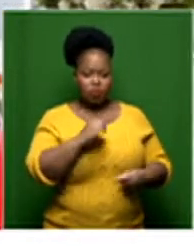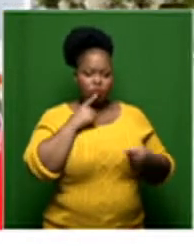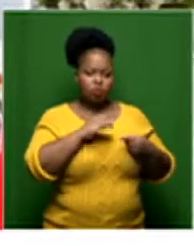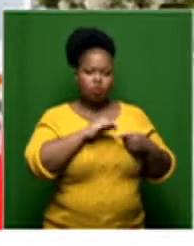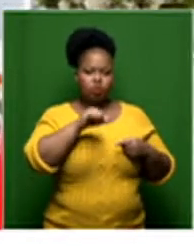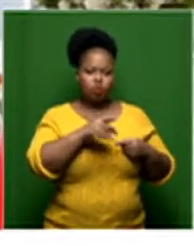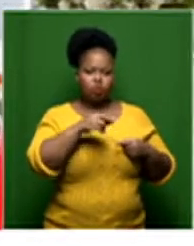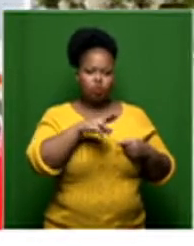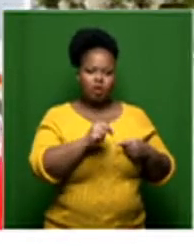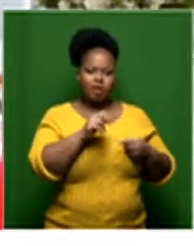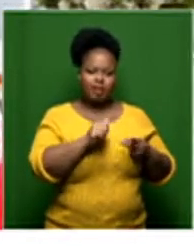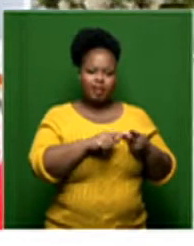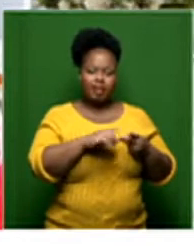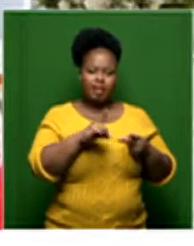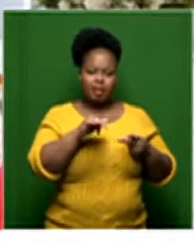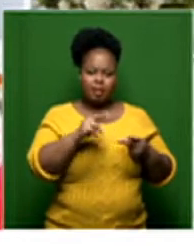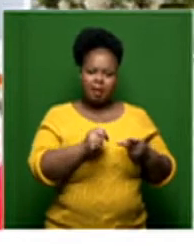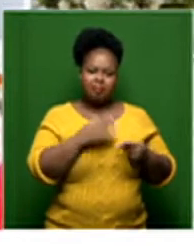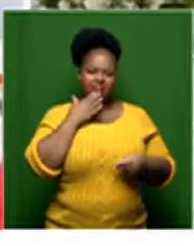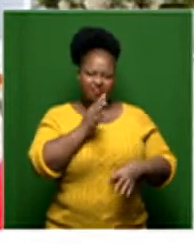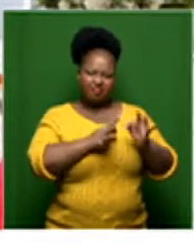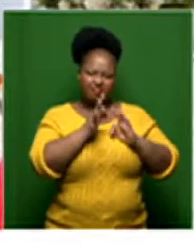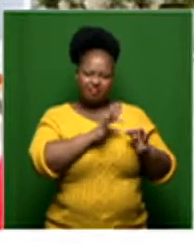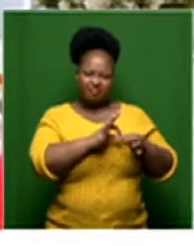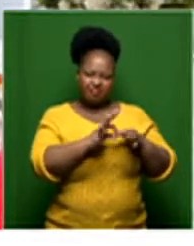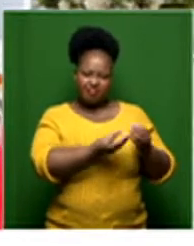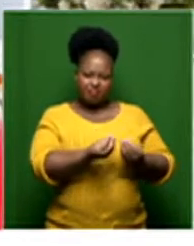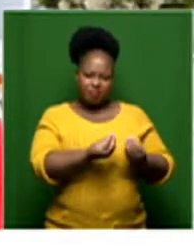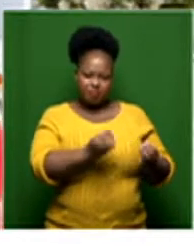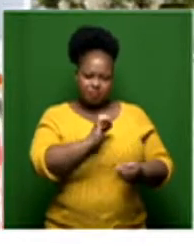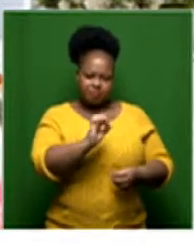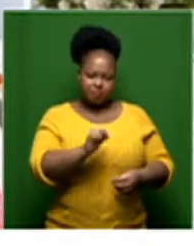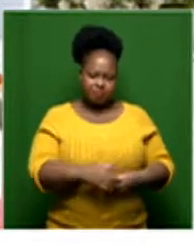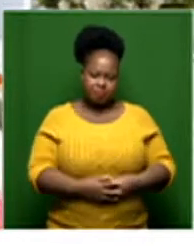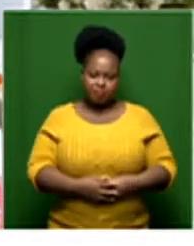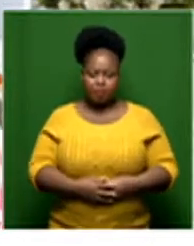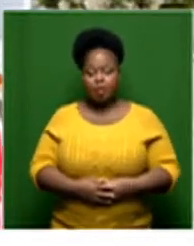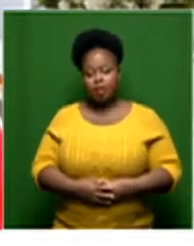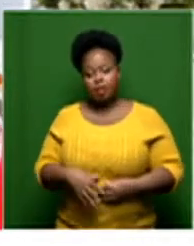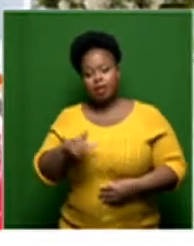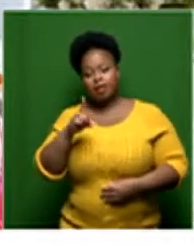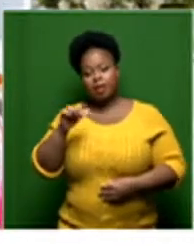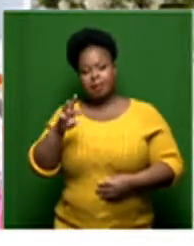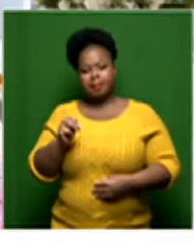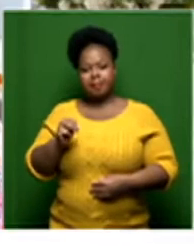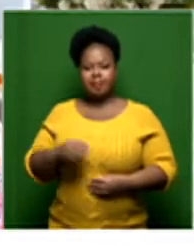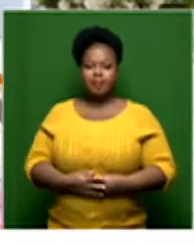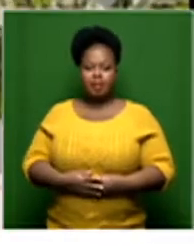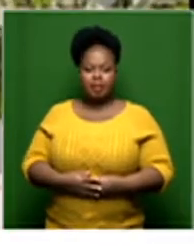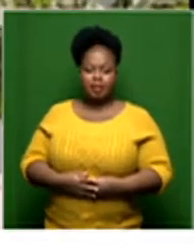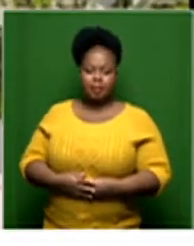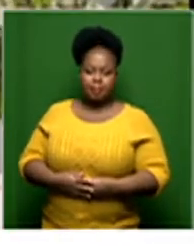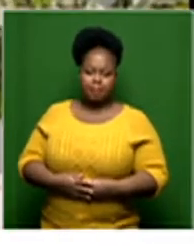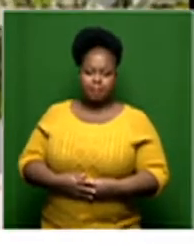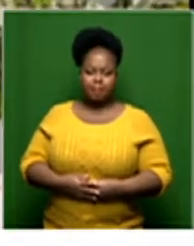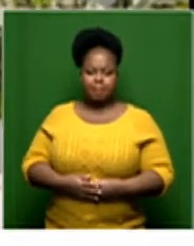and Adam Lindberg, were also her world. Take us through that relationship. Well, Adam when